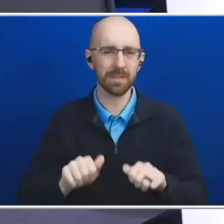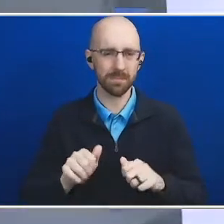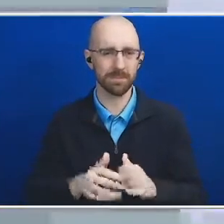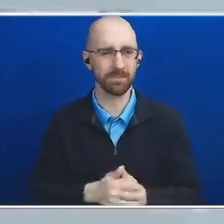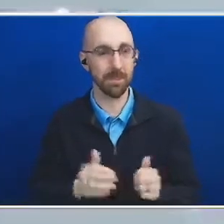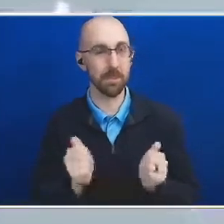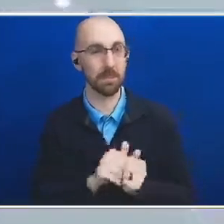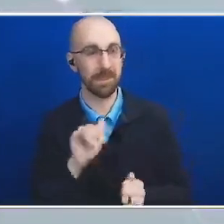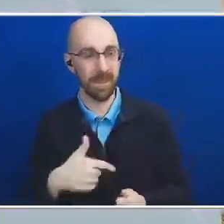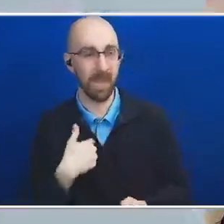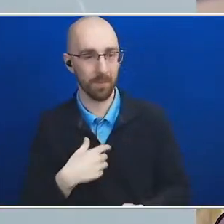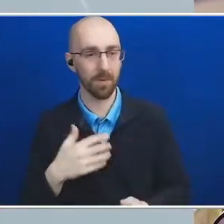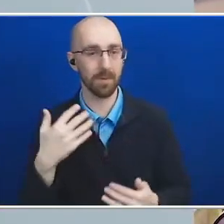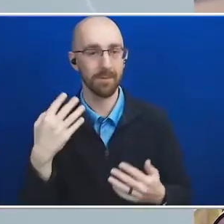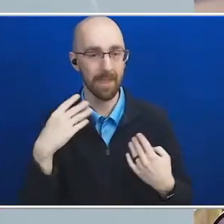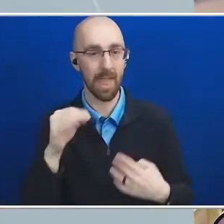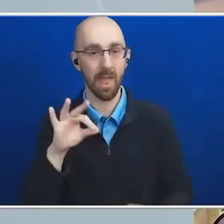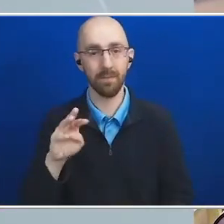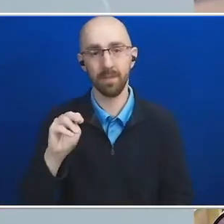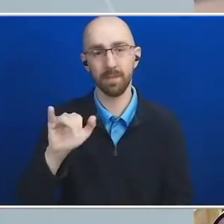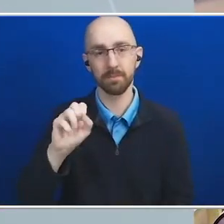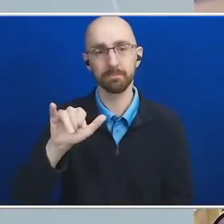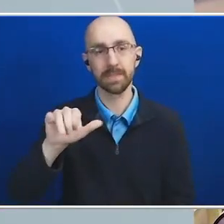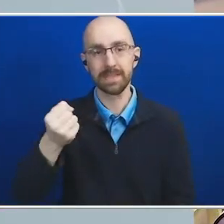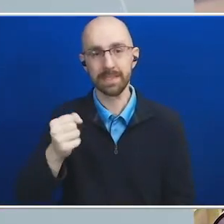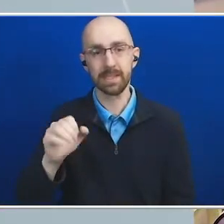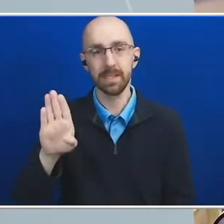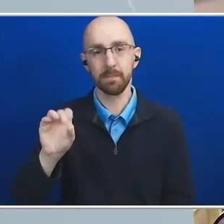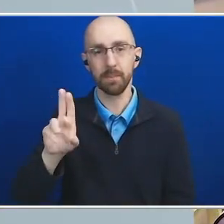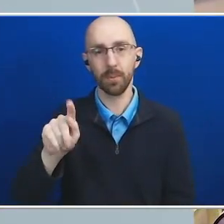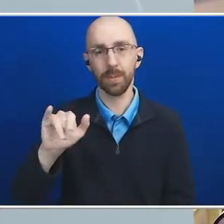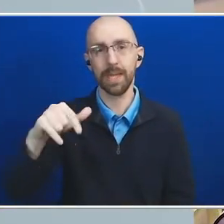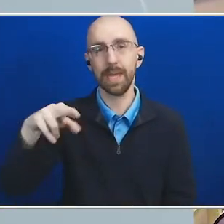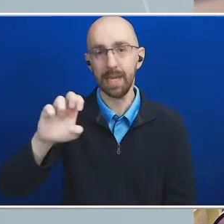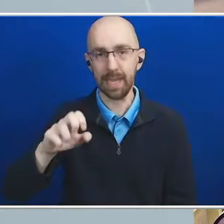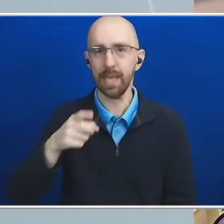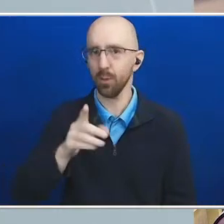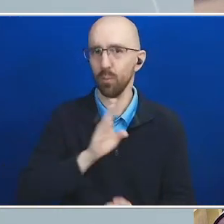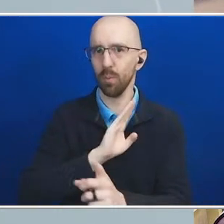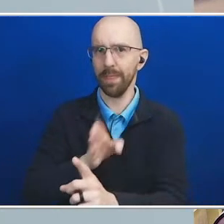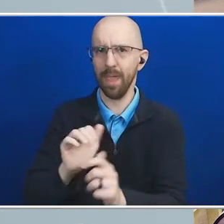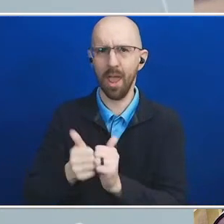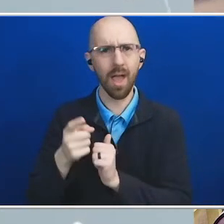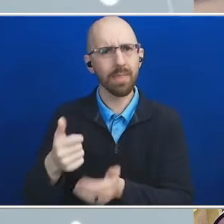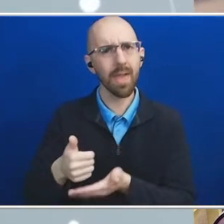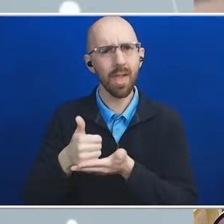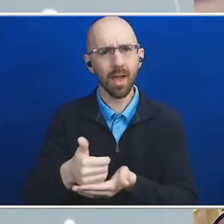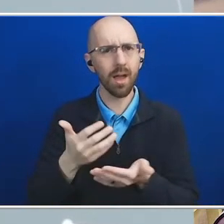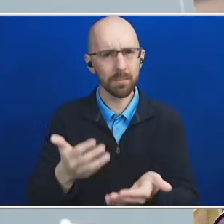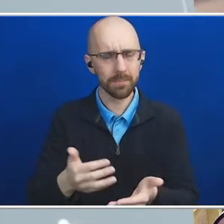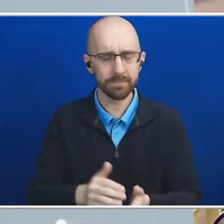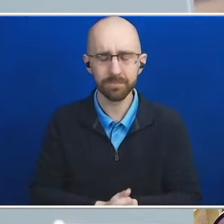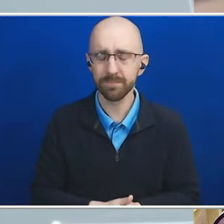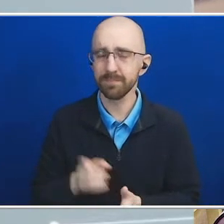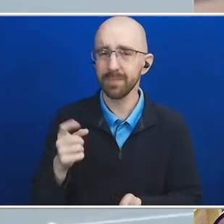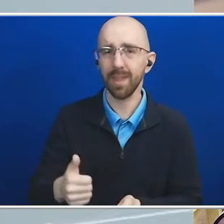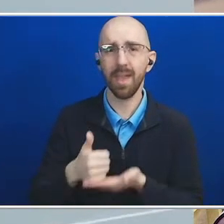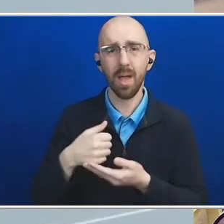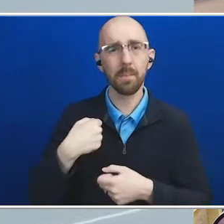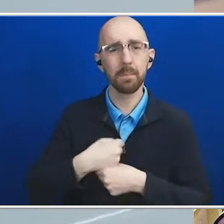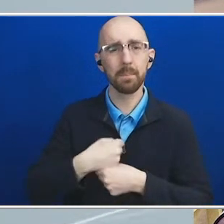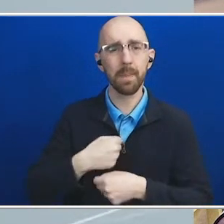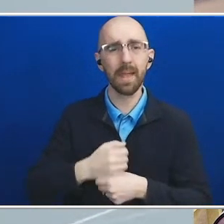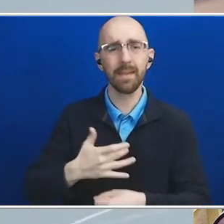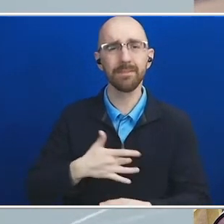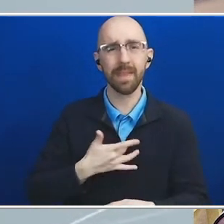Boutique around here, and you went there. How did they help you? They just helped make it feel as dignified